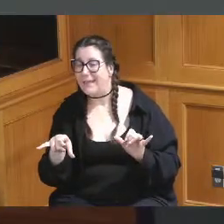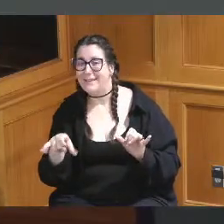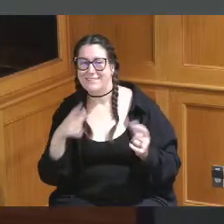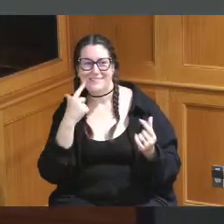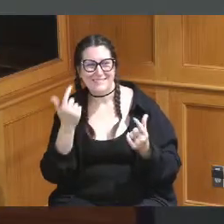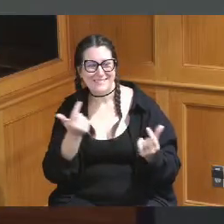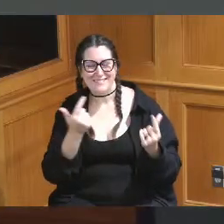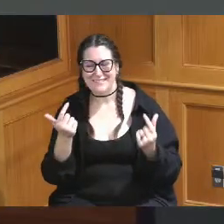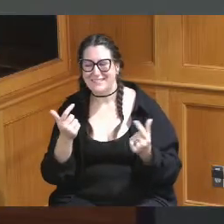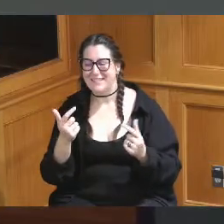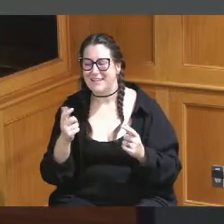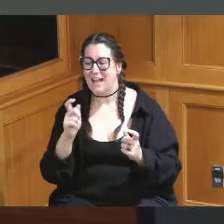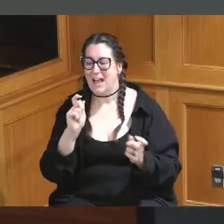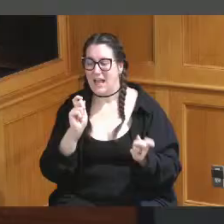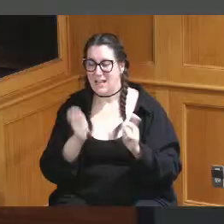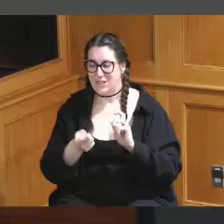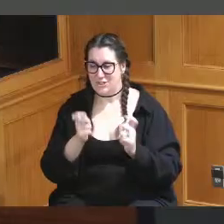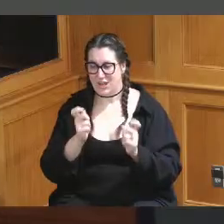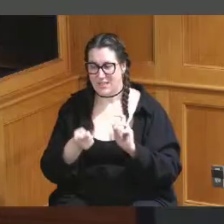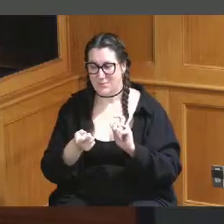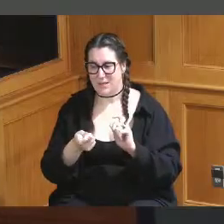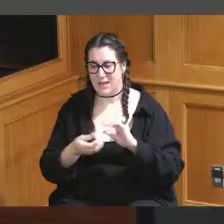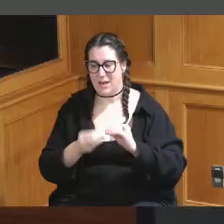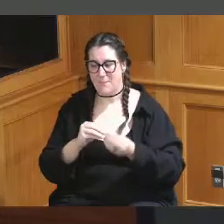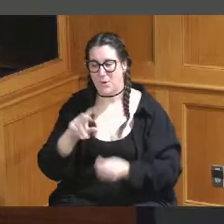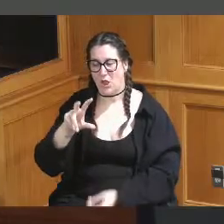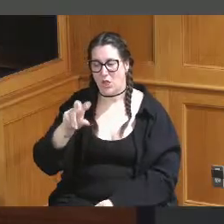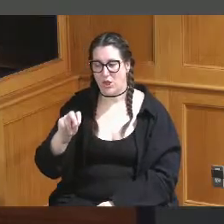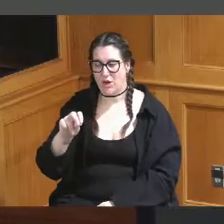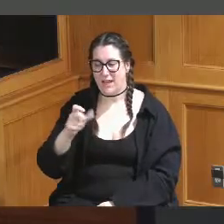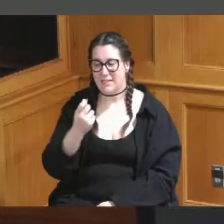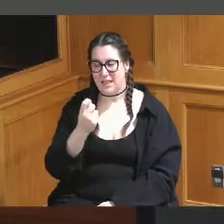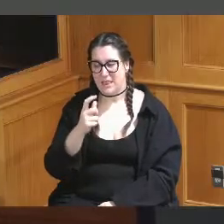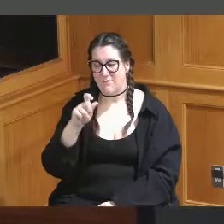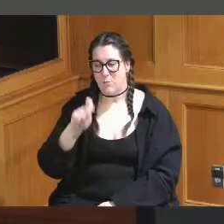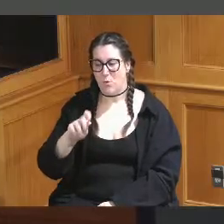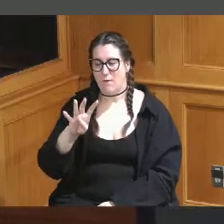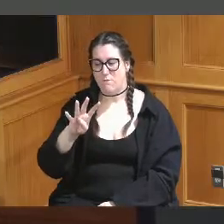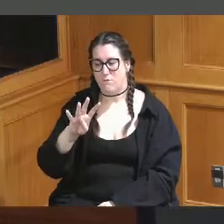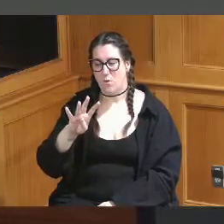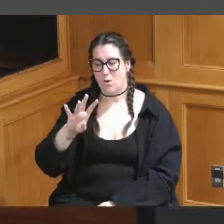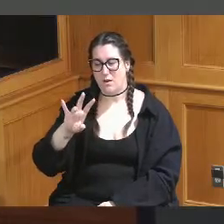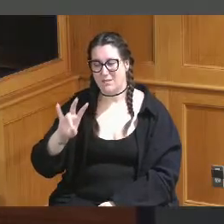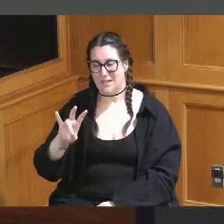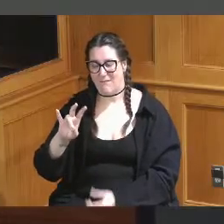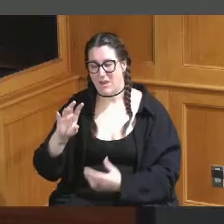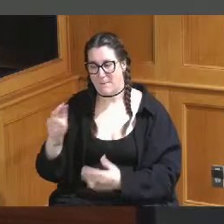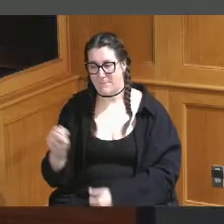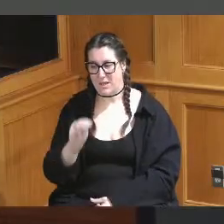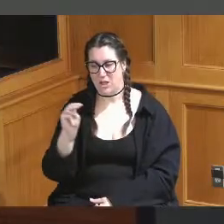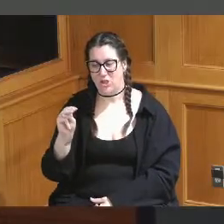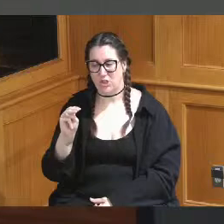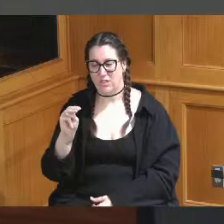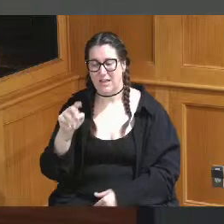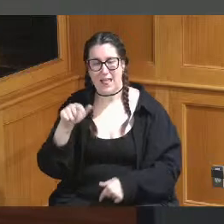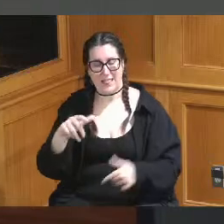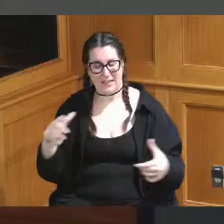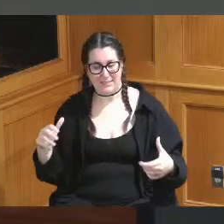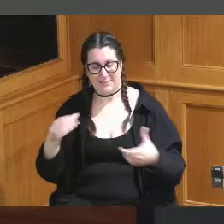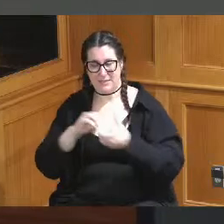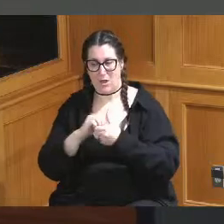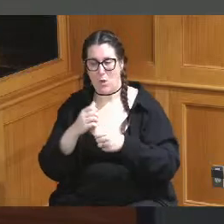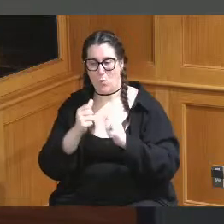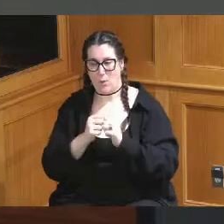By leave 4, adjustment. This is the budget adjustment number 30. This is 11.47 million. This is the renovation. This actually goes together with by leave